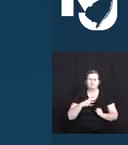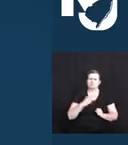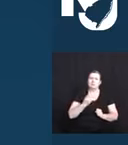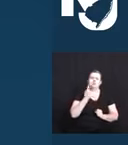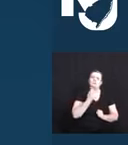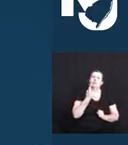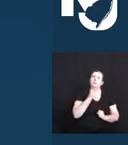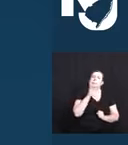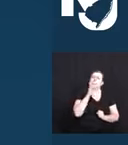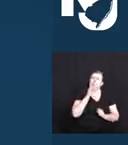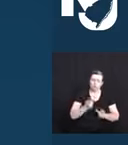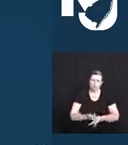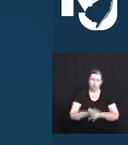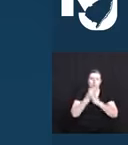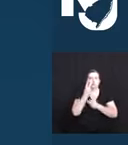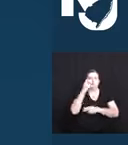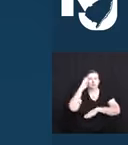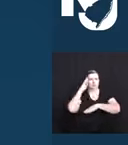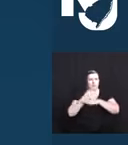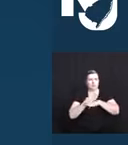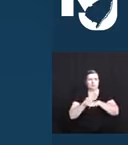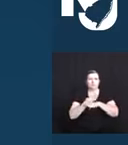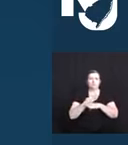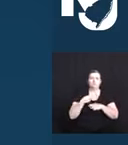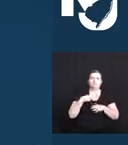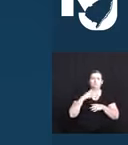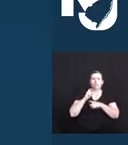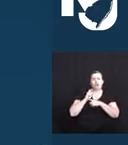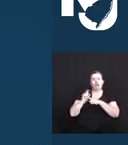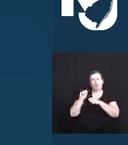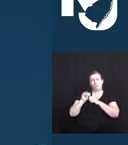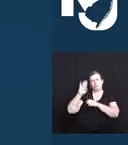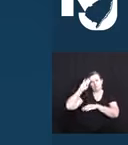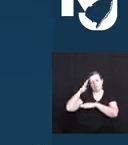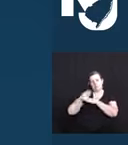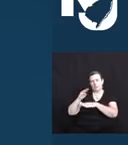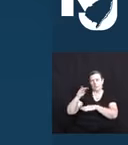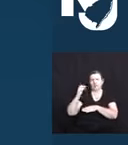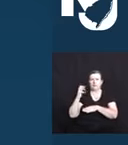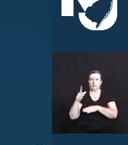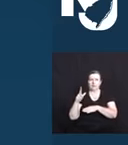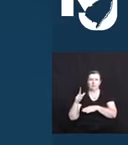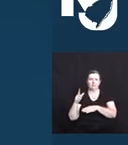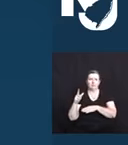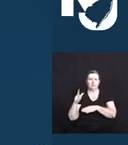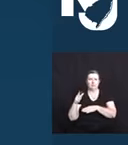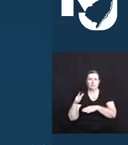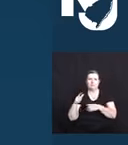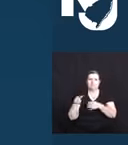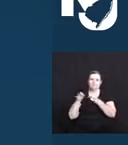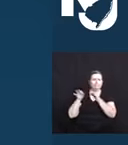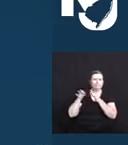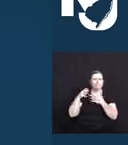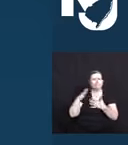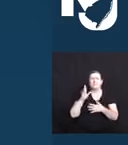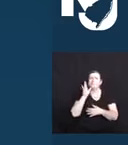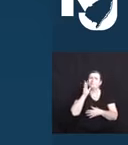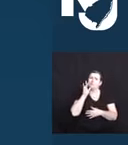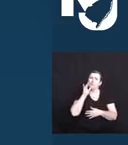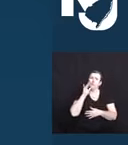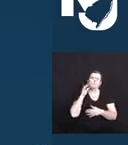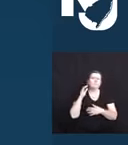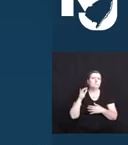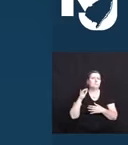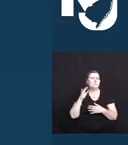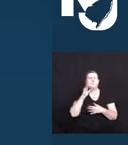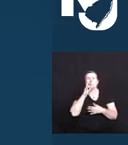of speaking yesterday, reminded me that she played the role of both mom and dad as he grew up, whether it was that or caring for